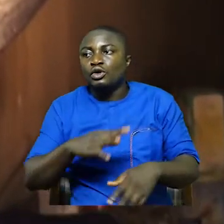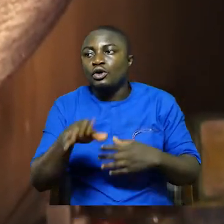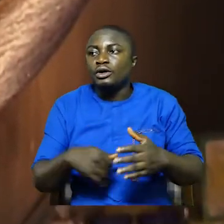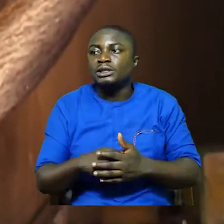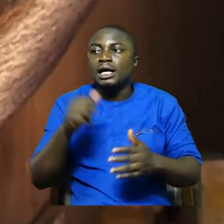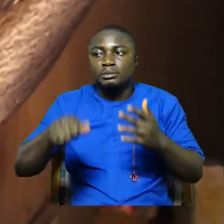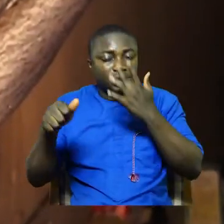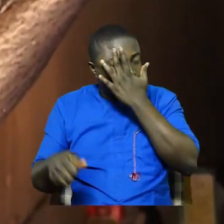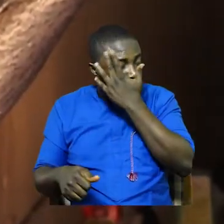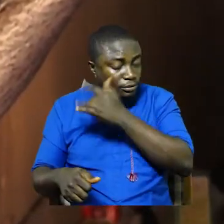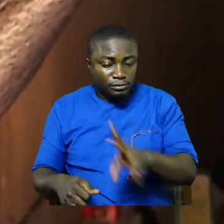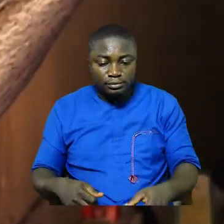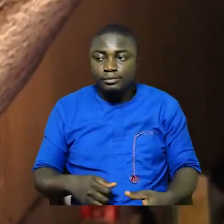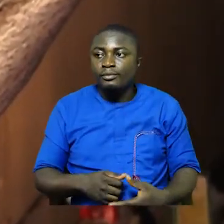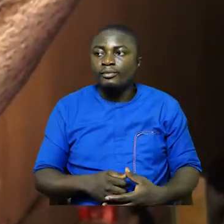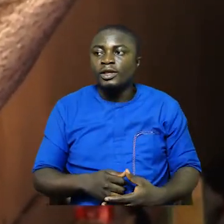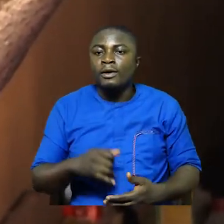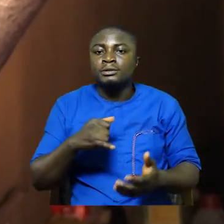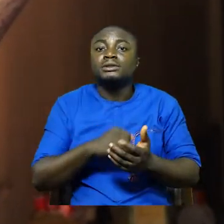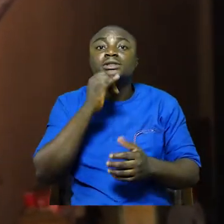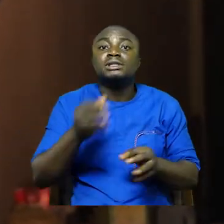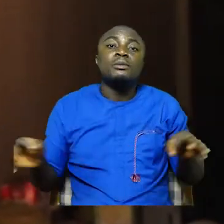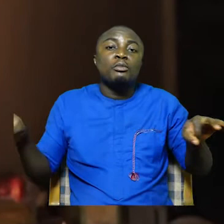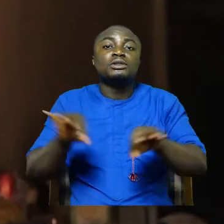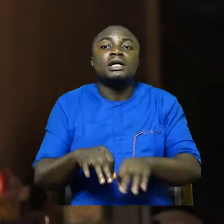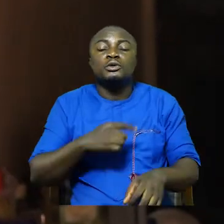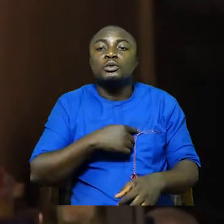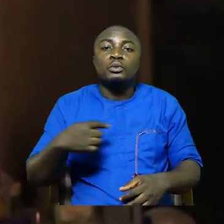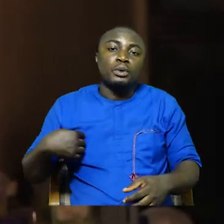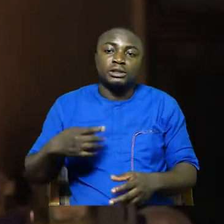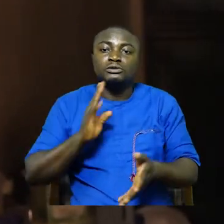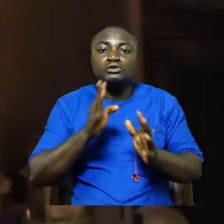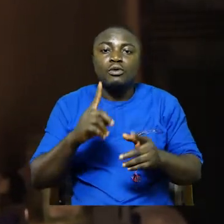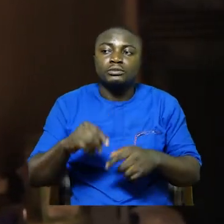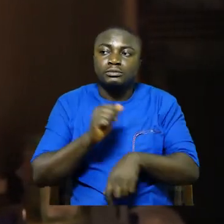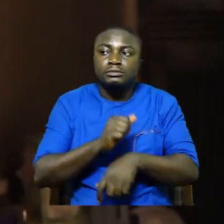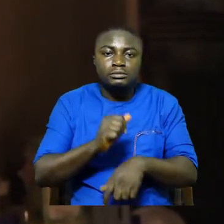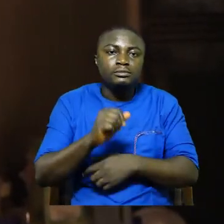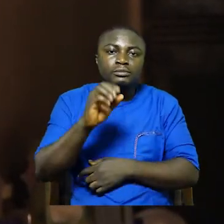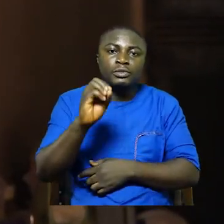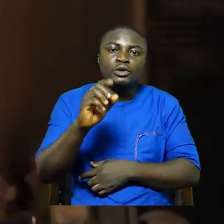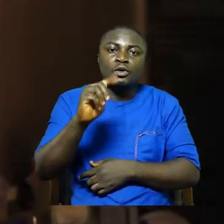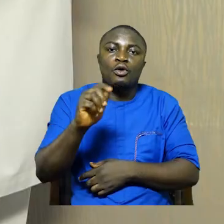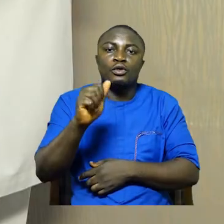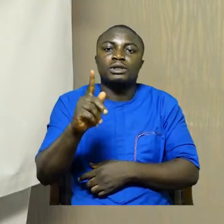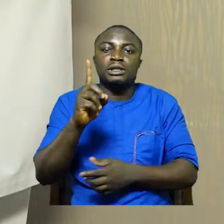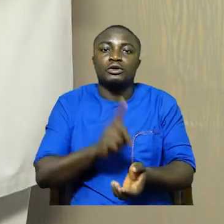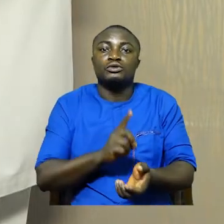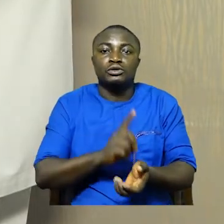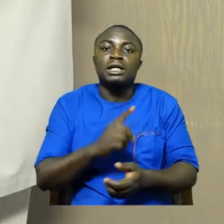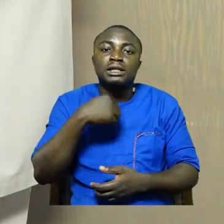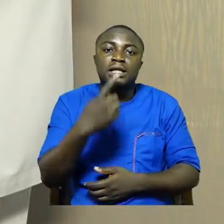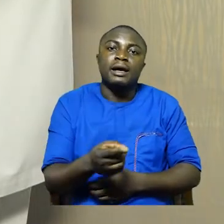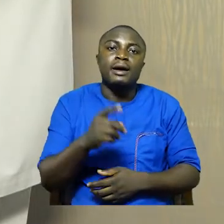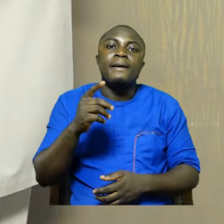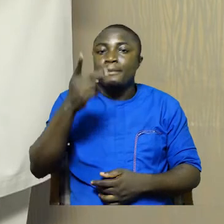all the abilities that they have. It happens. That's why all these guys are disappointing somebody. It's important we re-emphasize the words